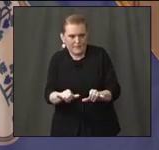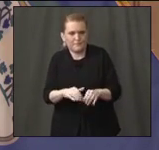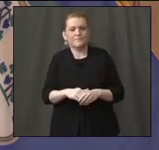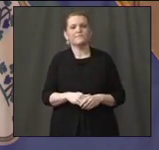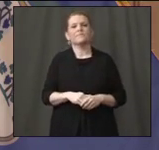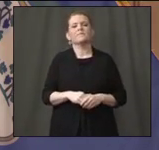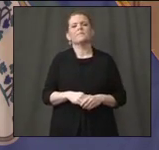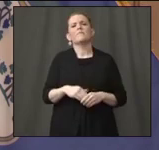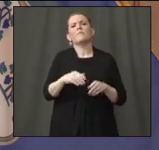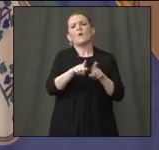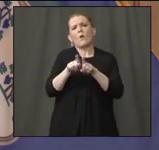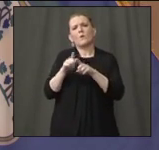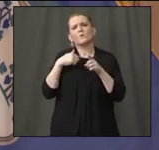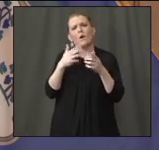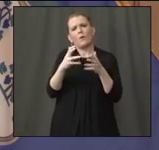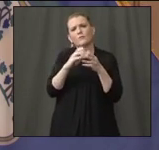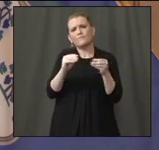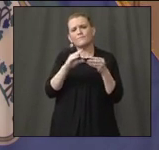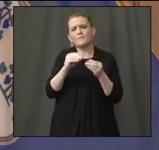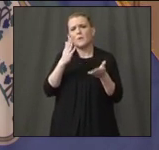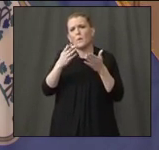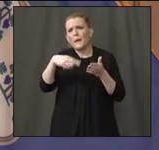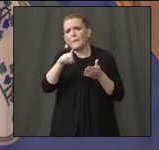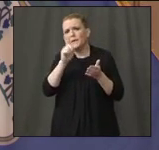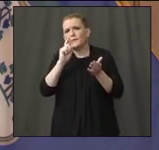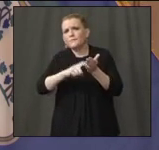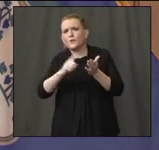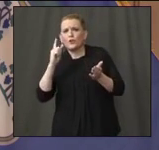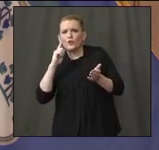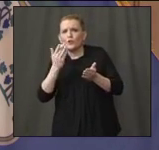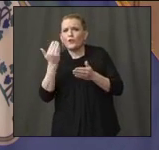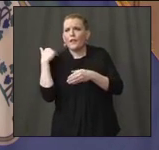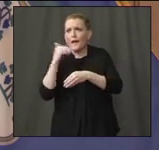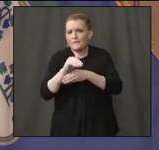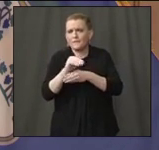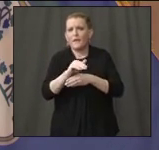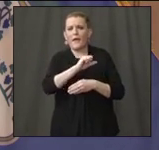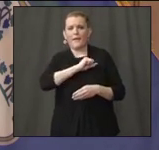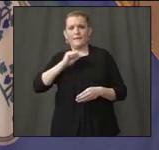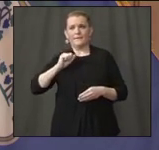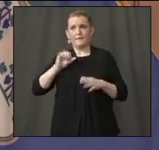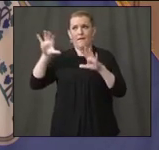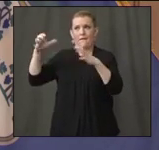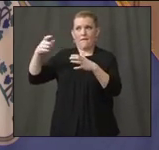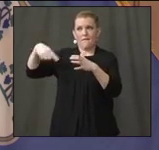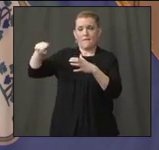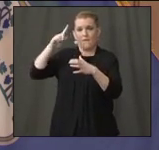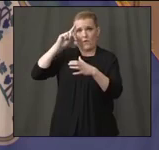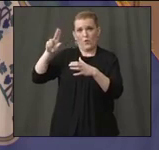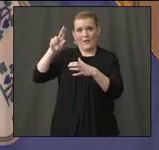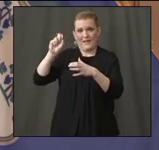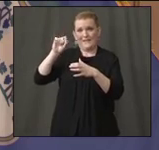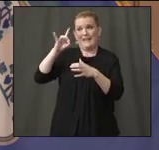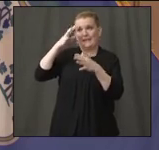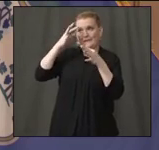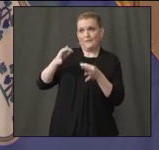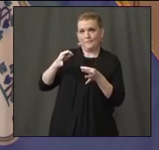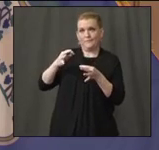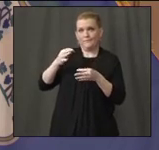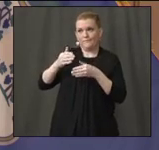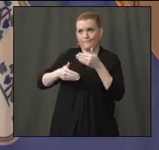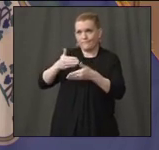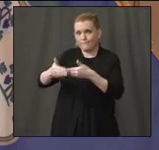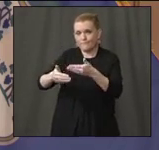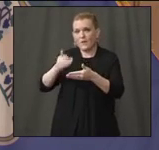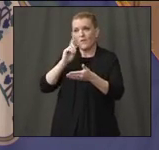what they call supplemental, a big bill that reflects about $400 billion. I was with Senators